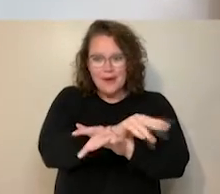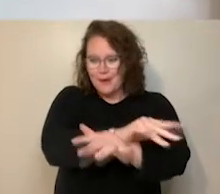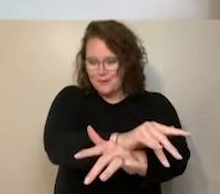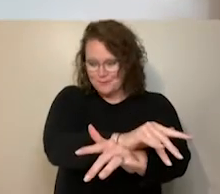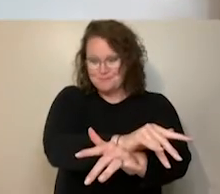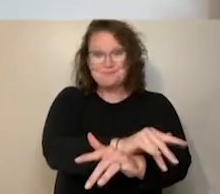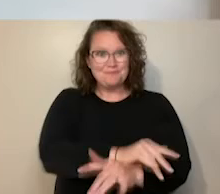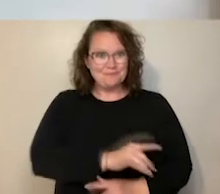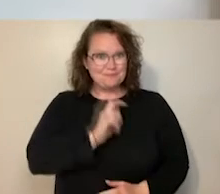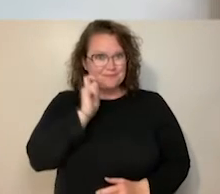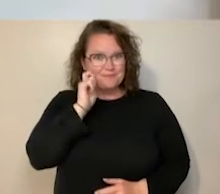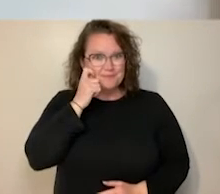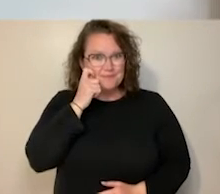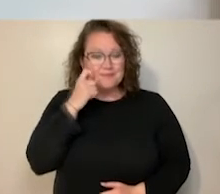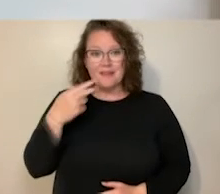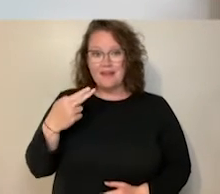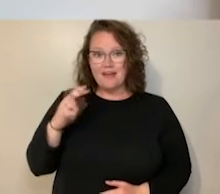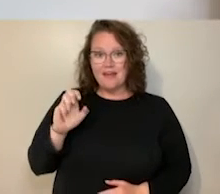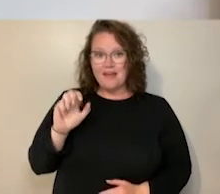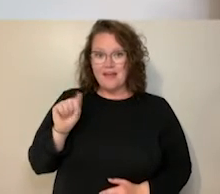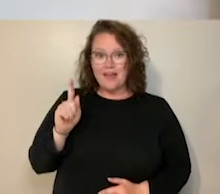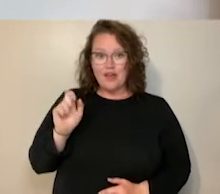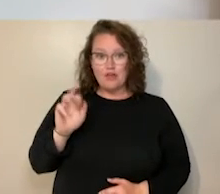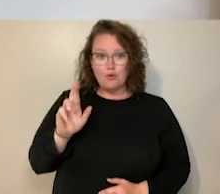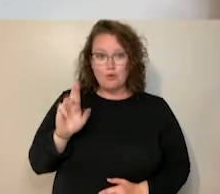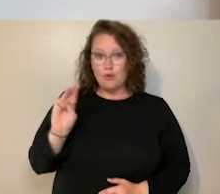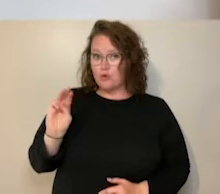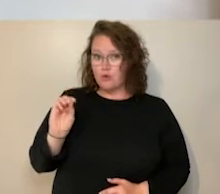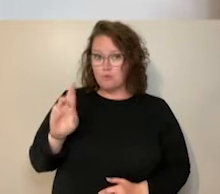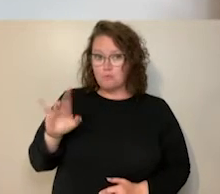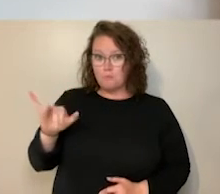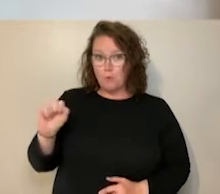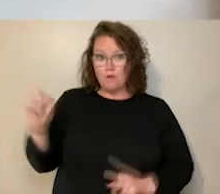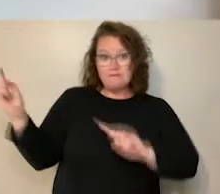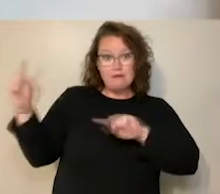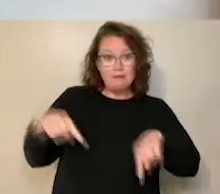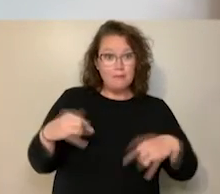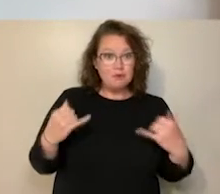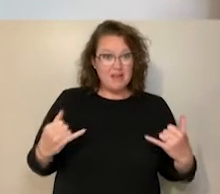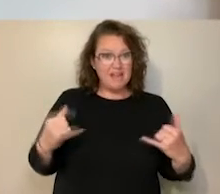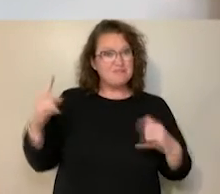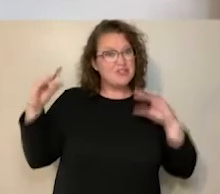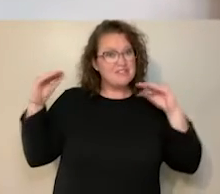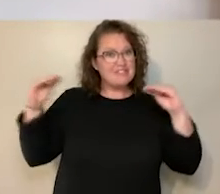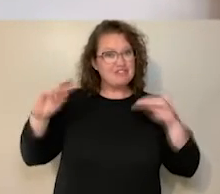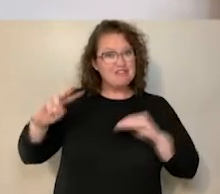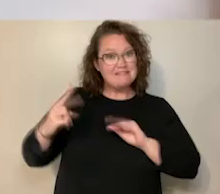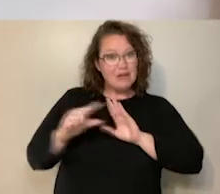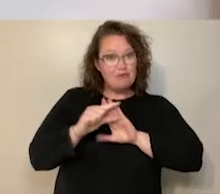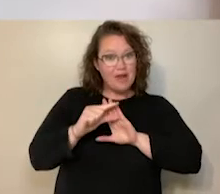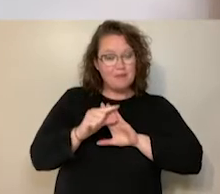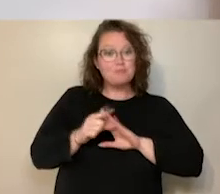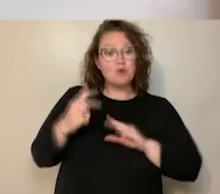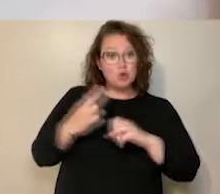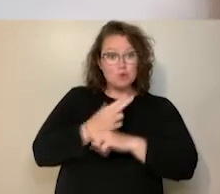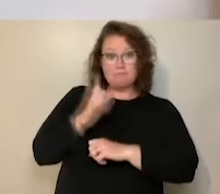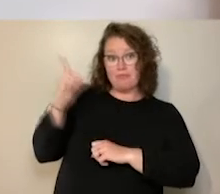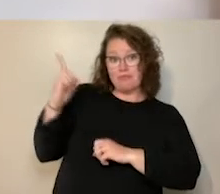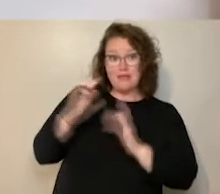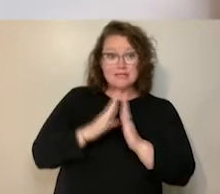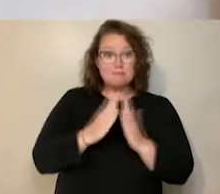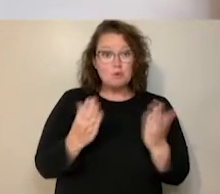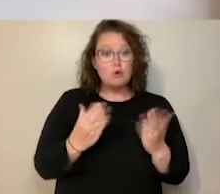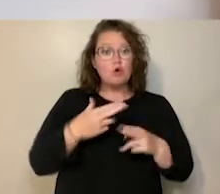Heather Morse is going to come today. She's a second grade teacher from Wintergreen Primary, and she's going to use this book, Diary of a Spider, written by